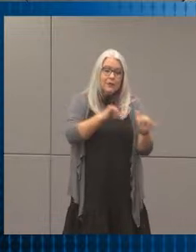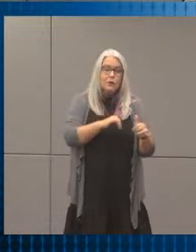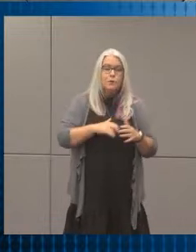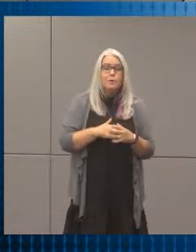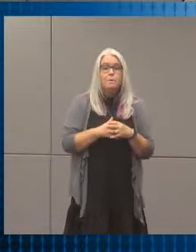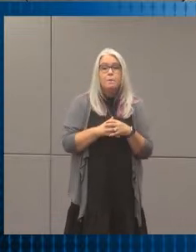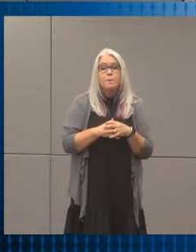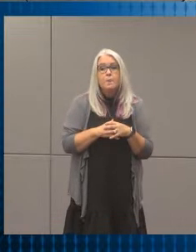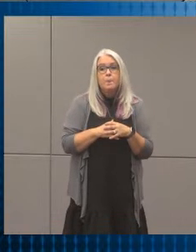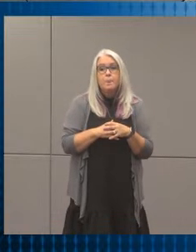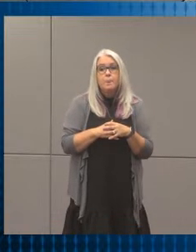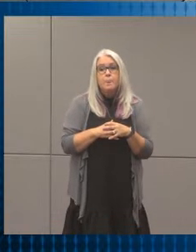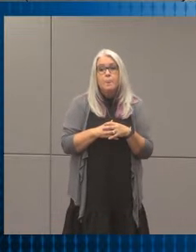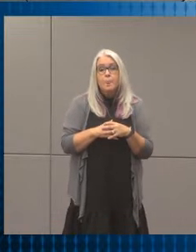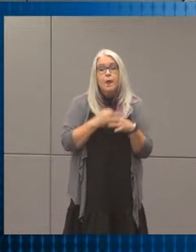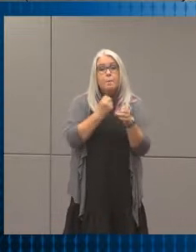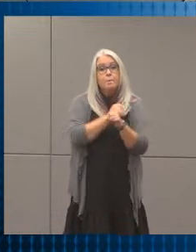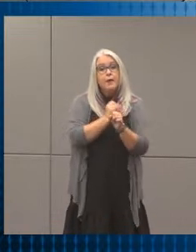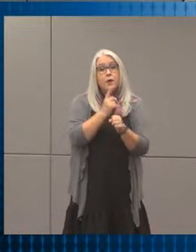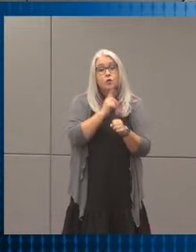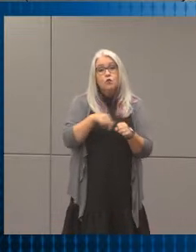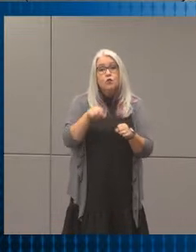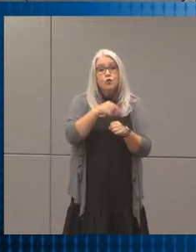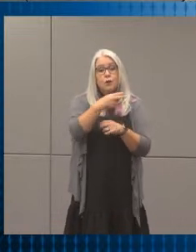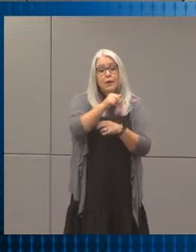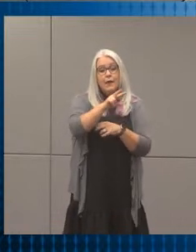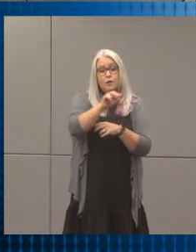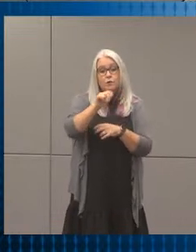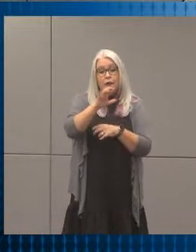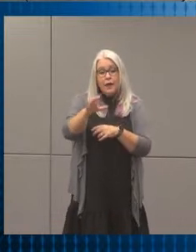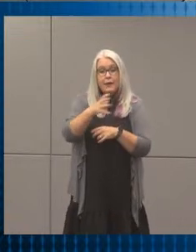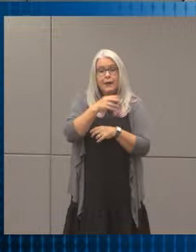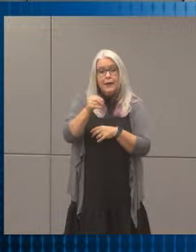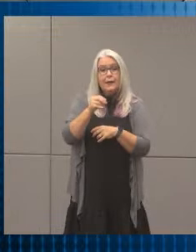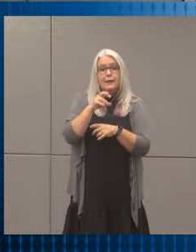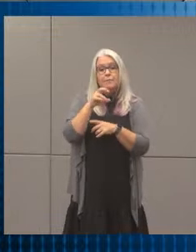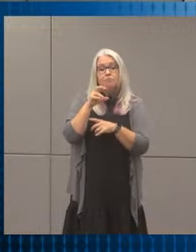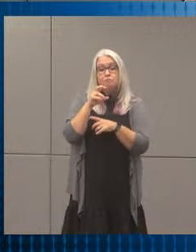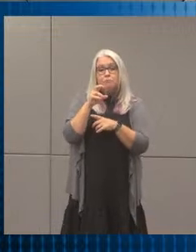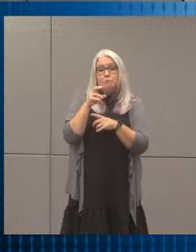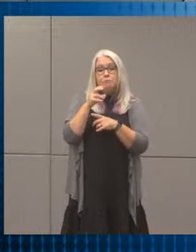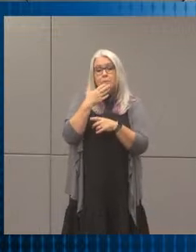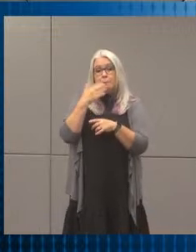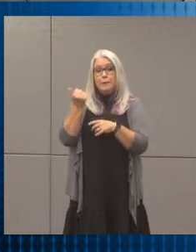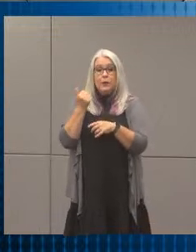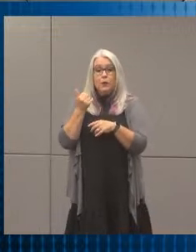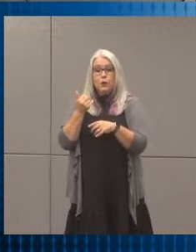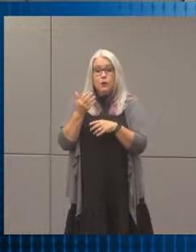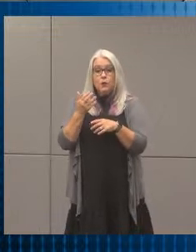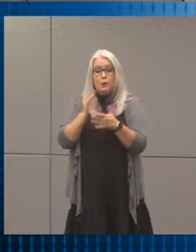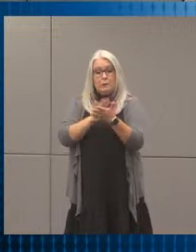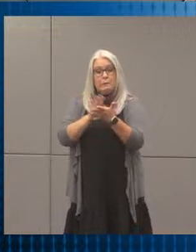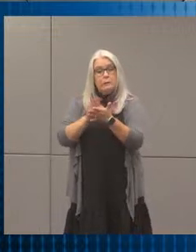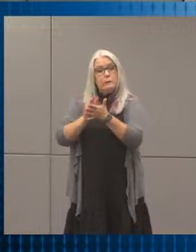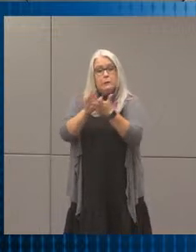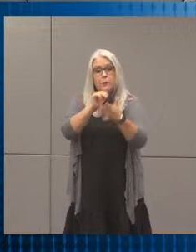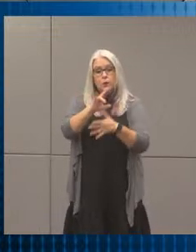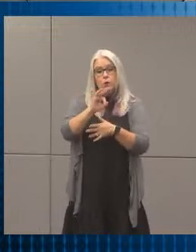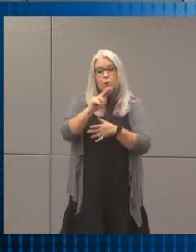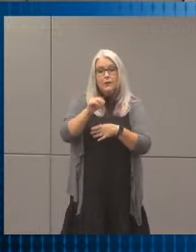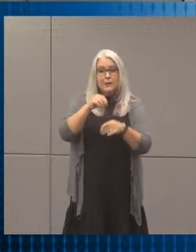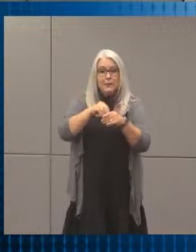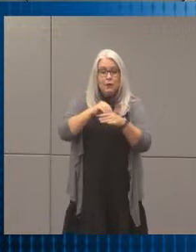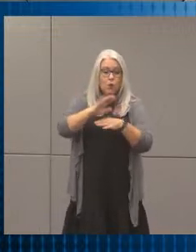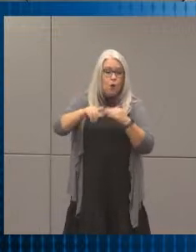air pathogens with the use of HVAC ionization units in all campus buildings. That's